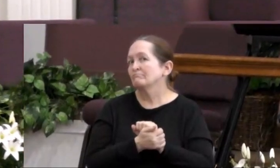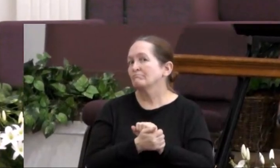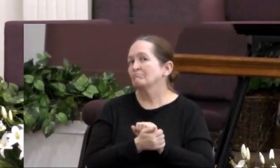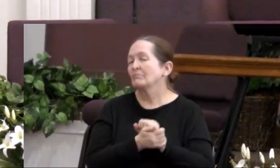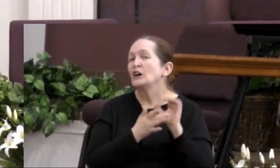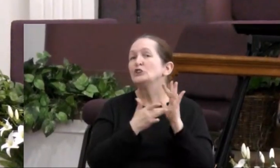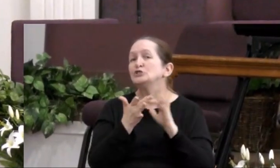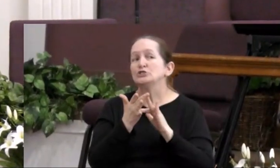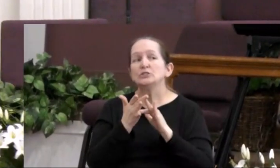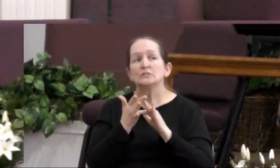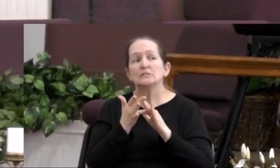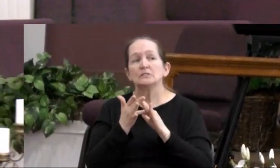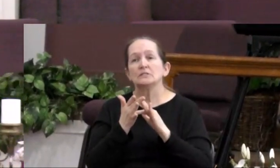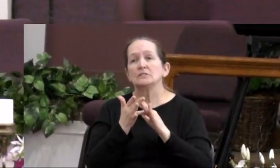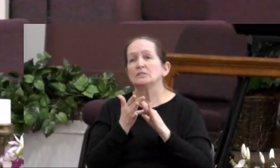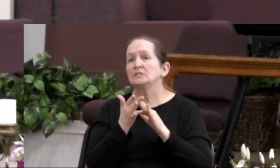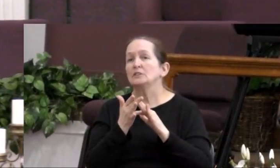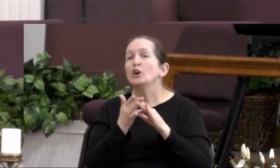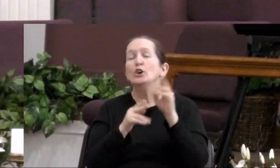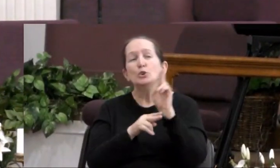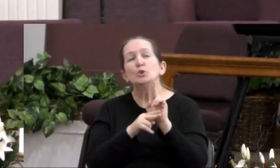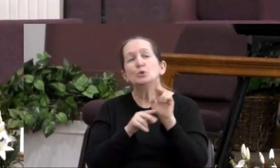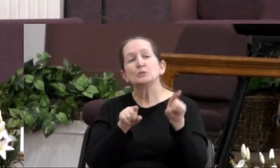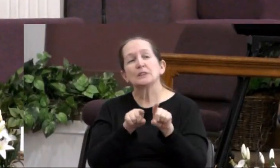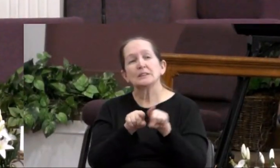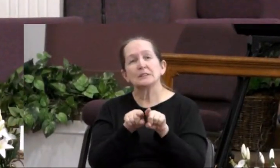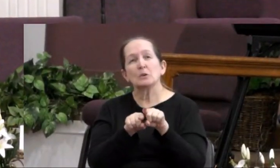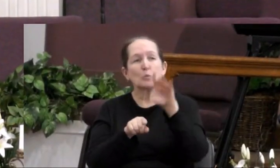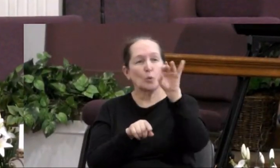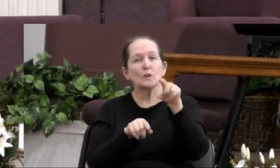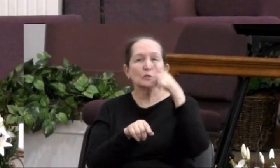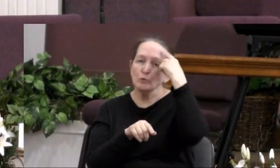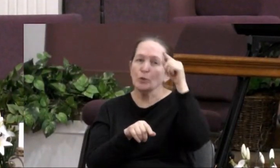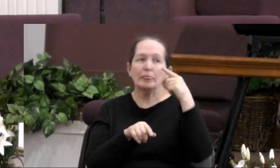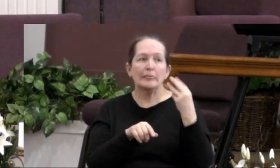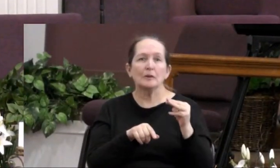Because Jesus had used that same question on them.